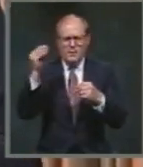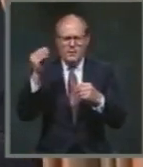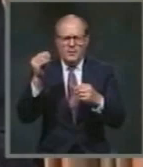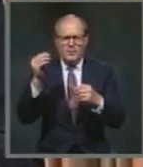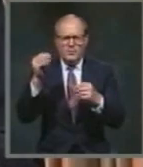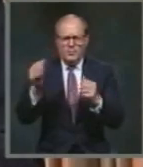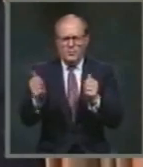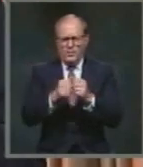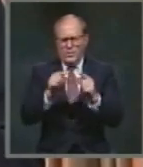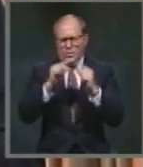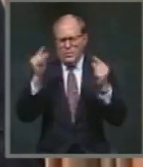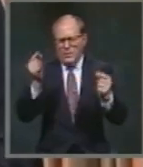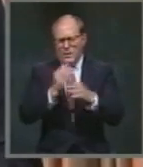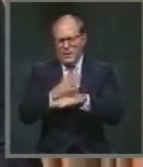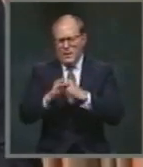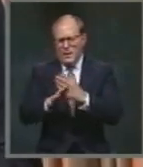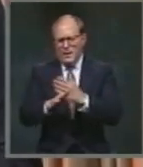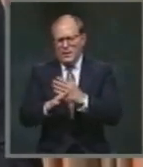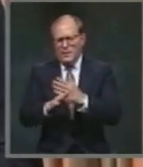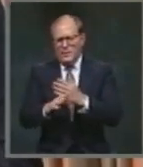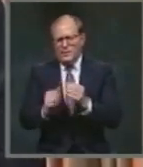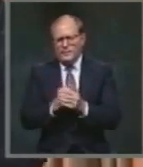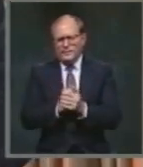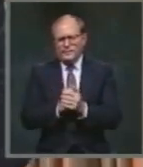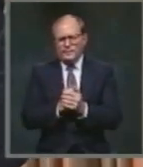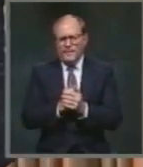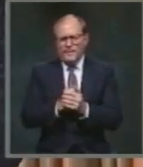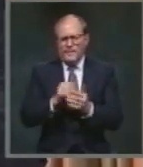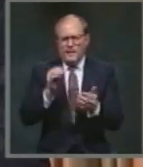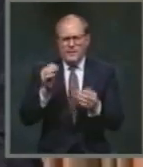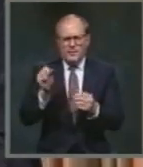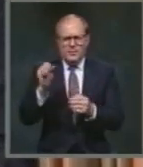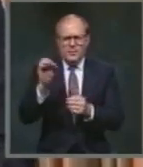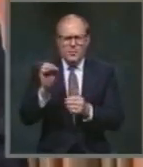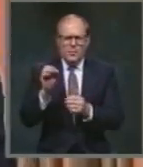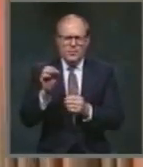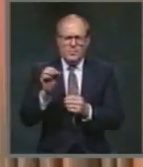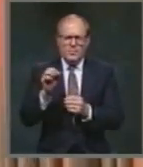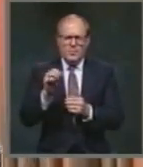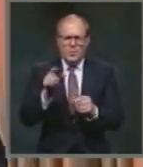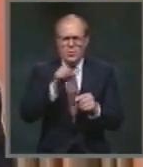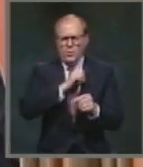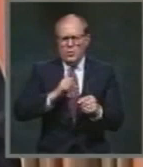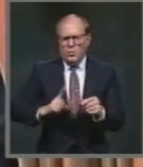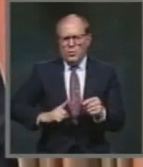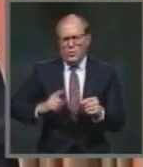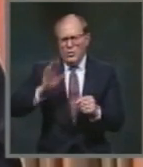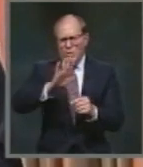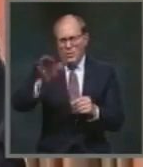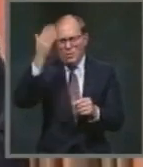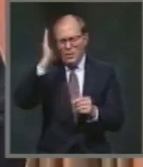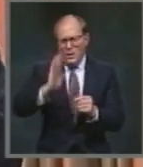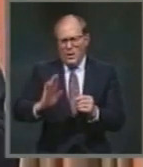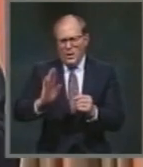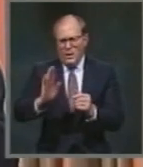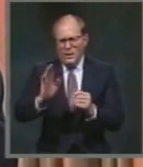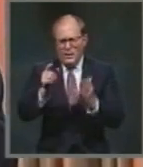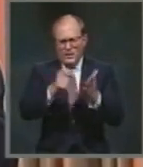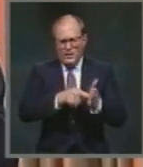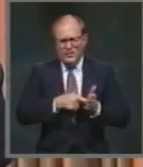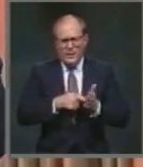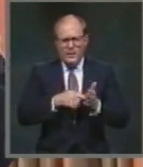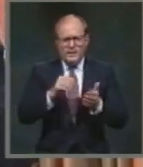by a mighty hand and by a stretched out arm. Therefore, the Lord thy God commanded